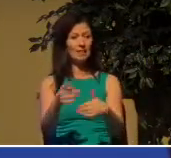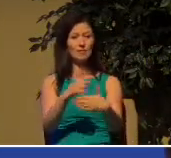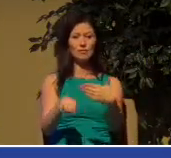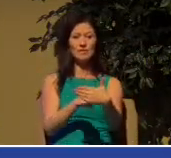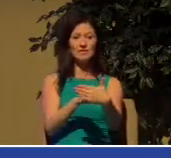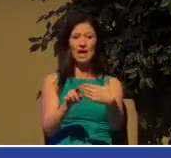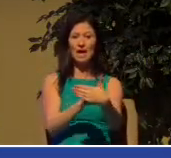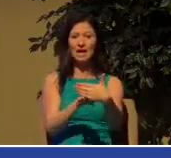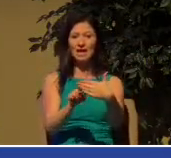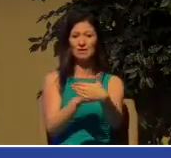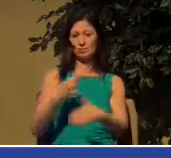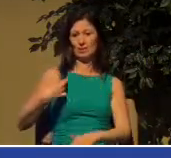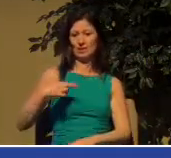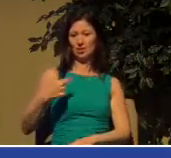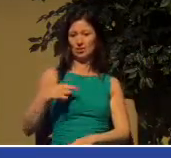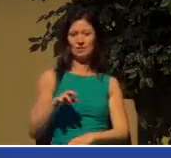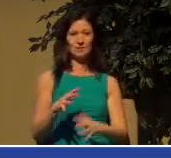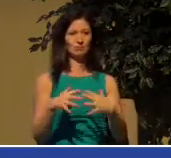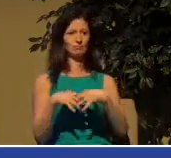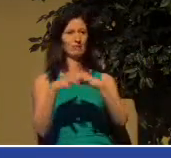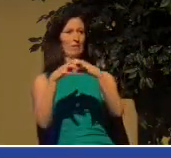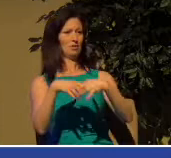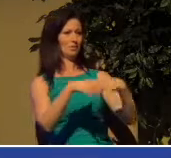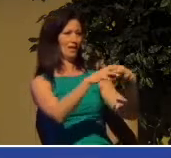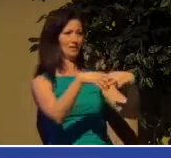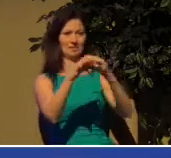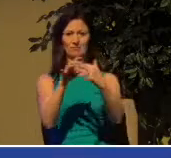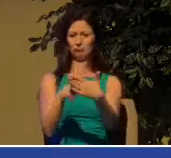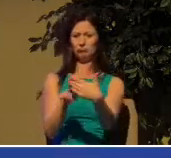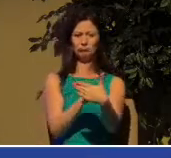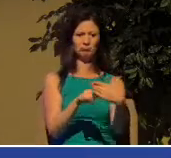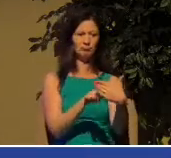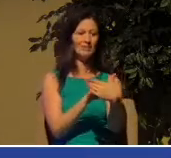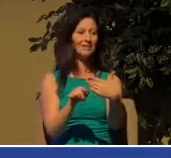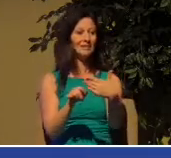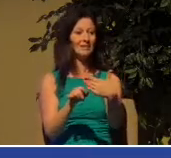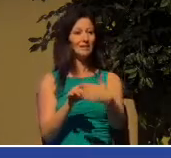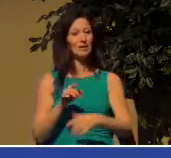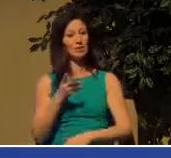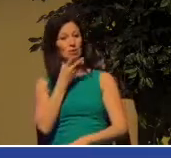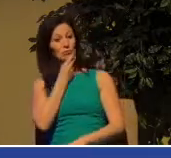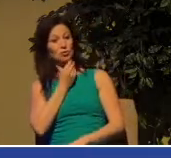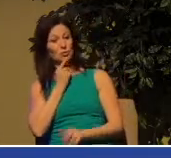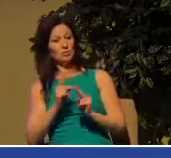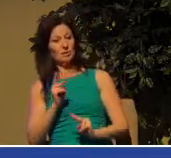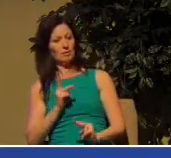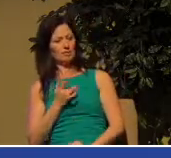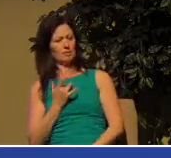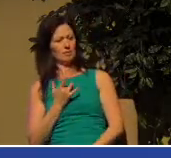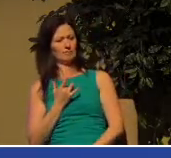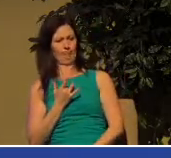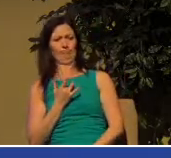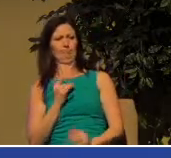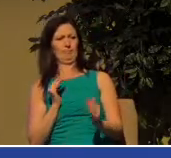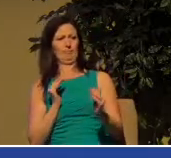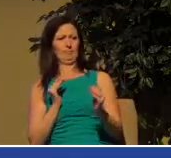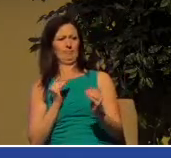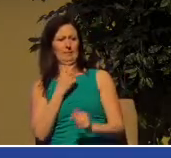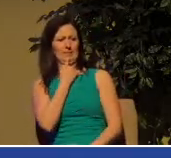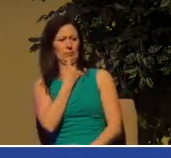religious establishment in Jerusalem for what they were, their disappointment knew no